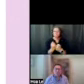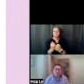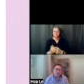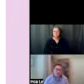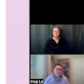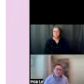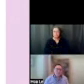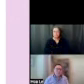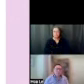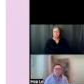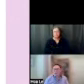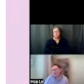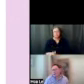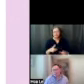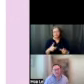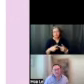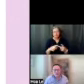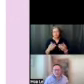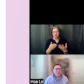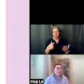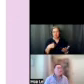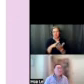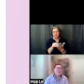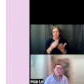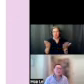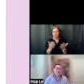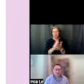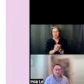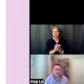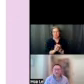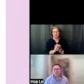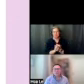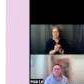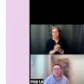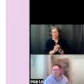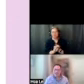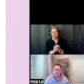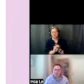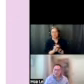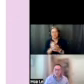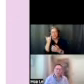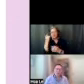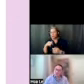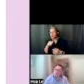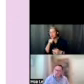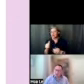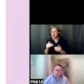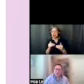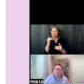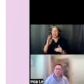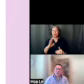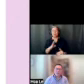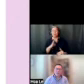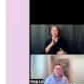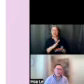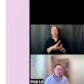But the other thing that I learned from this is that, it's okay to not be so nice about it sometimes. I mean that. It's okay to not be